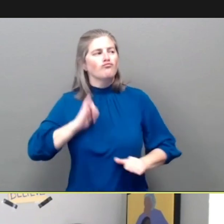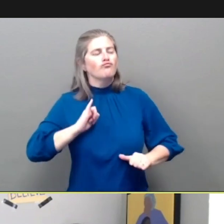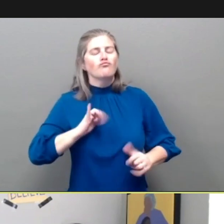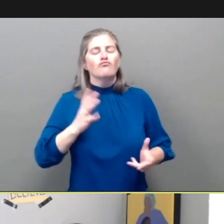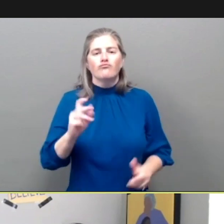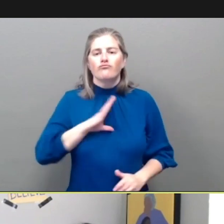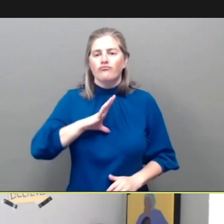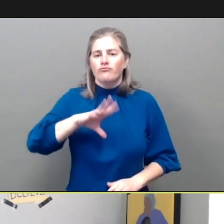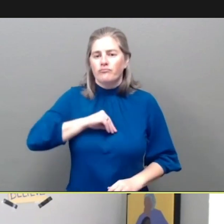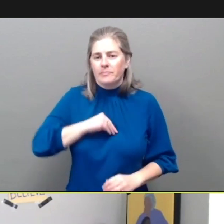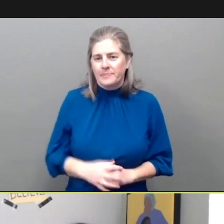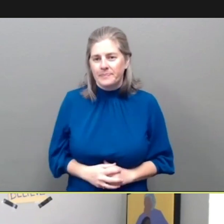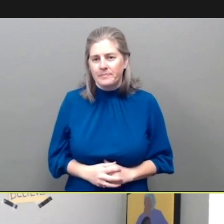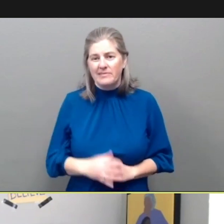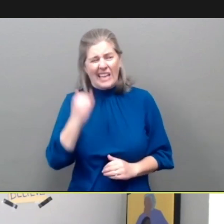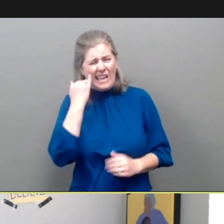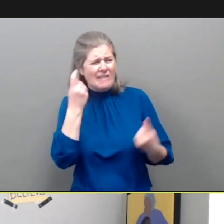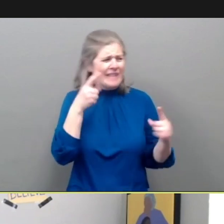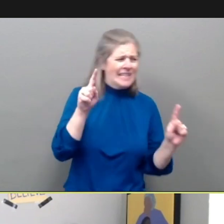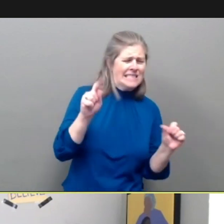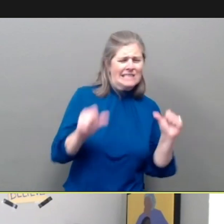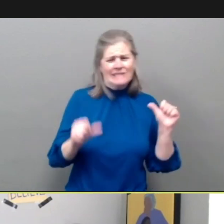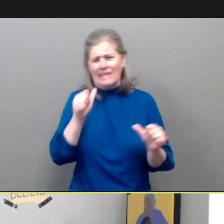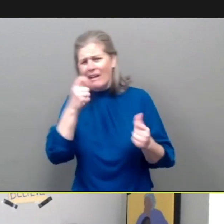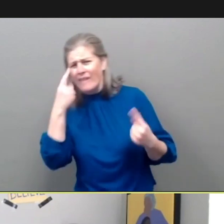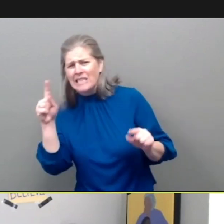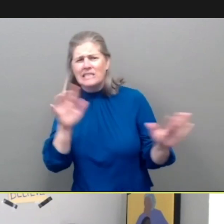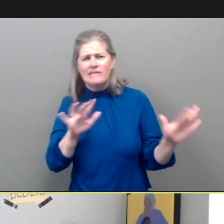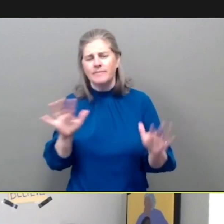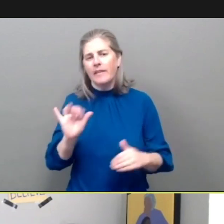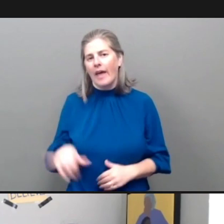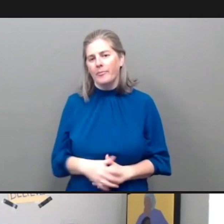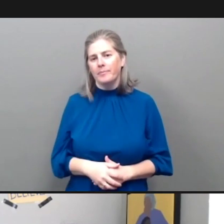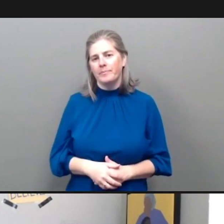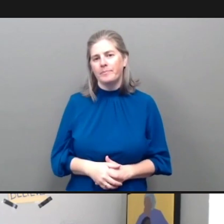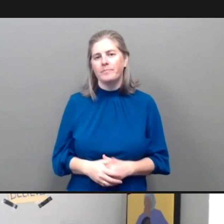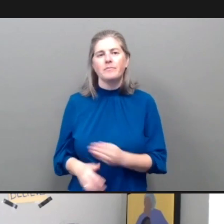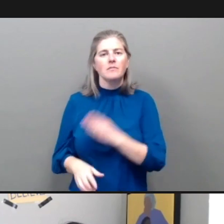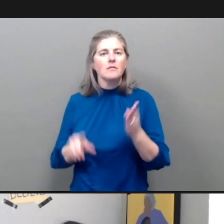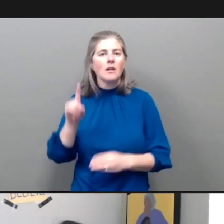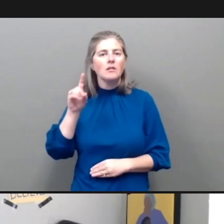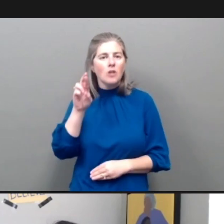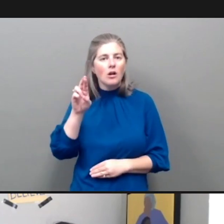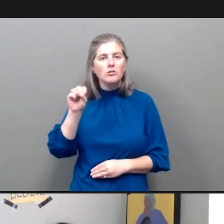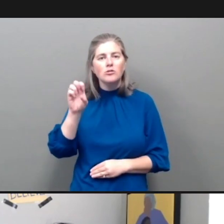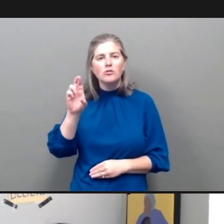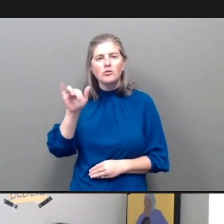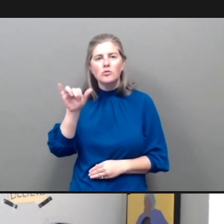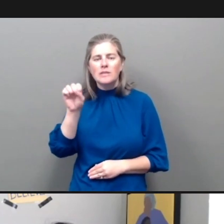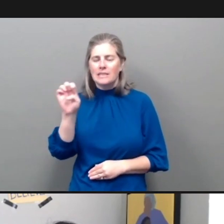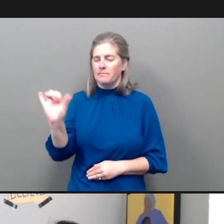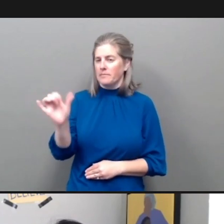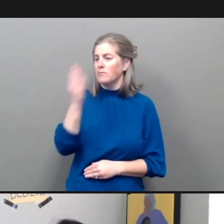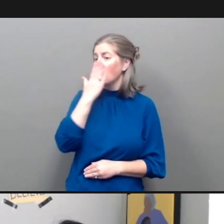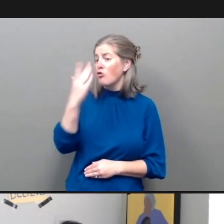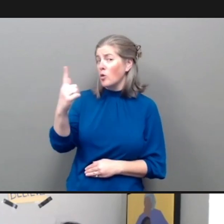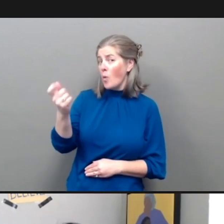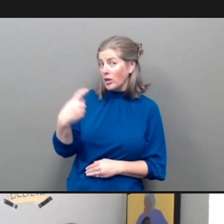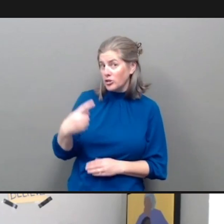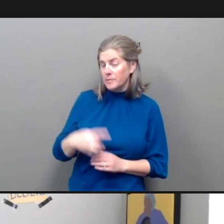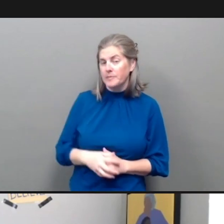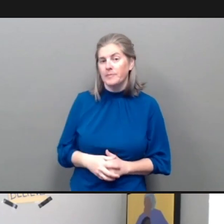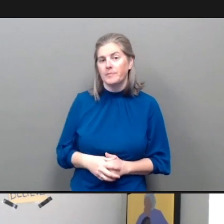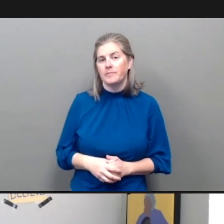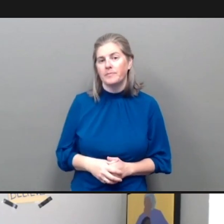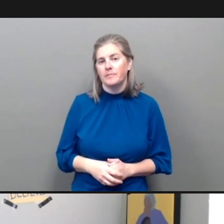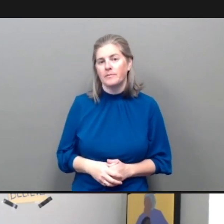fence about, is it effective? Is it not effective? Yeah. Well, and I think too, Michaela, it's a good question. I think if